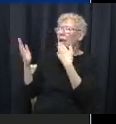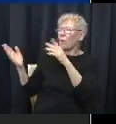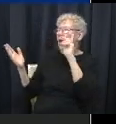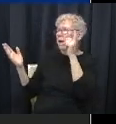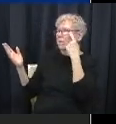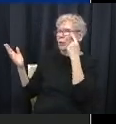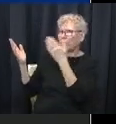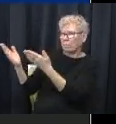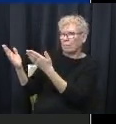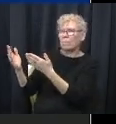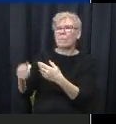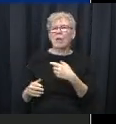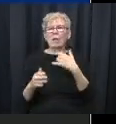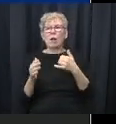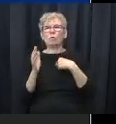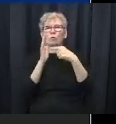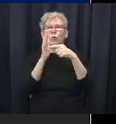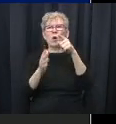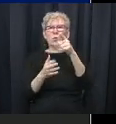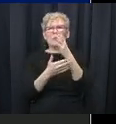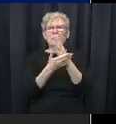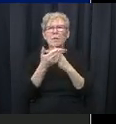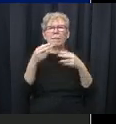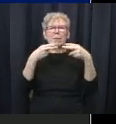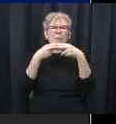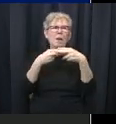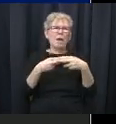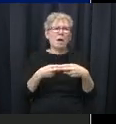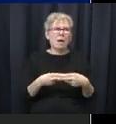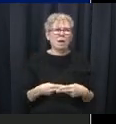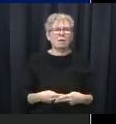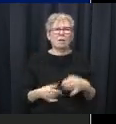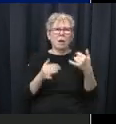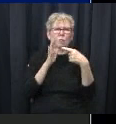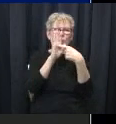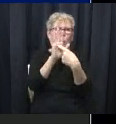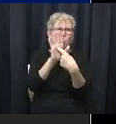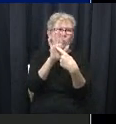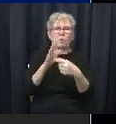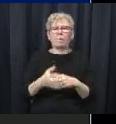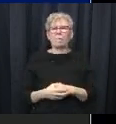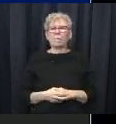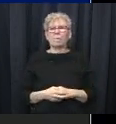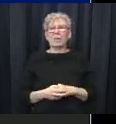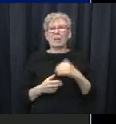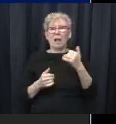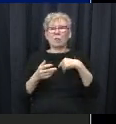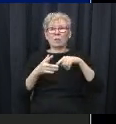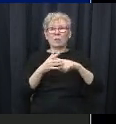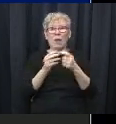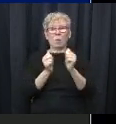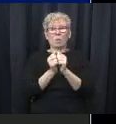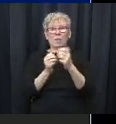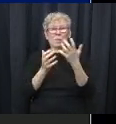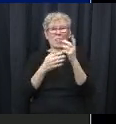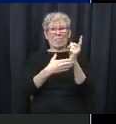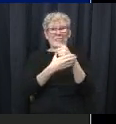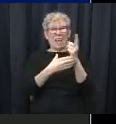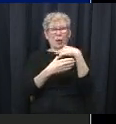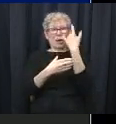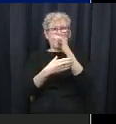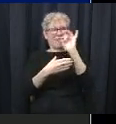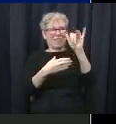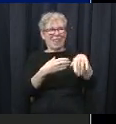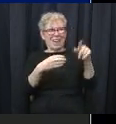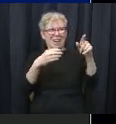And we will start with the actual Dial framework. Of course, this standardizes the levels of openness or